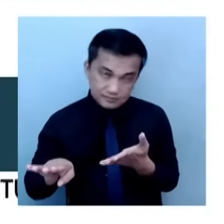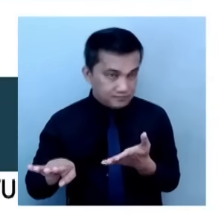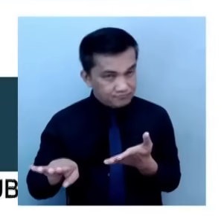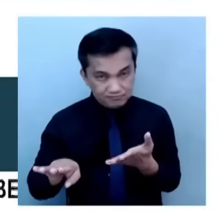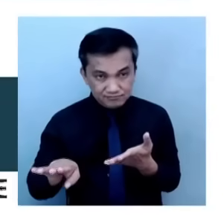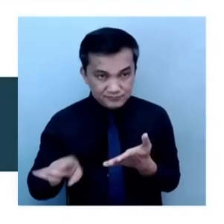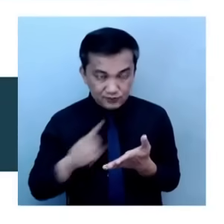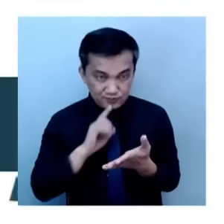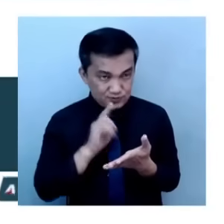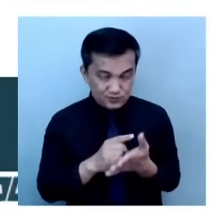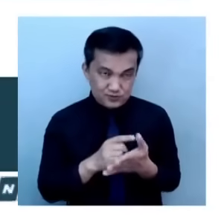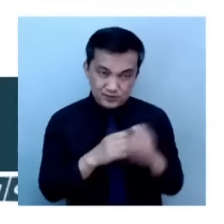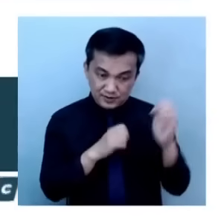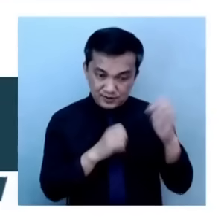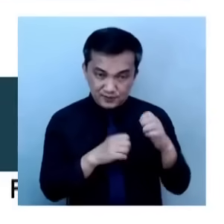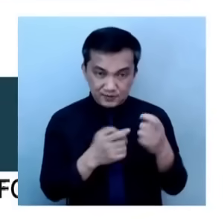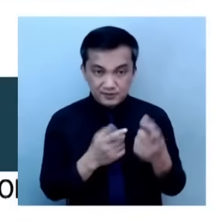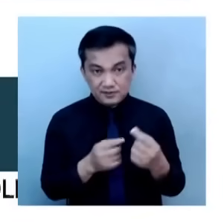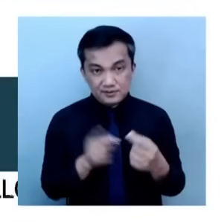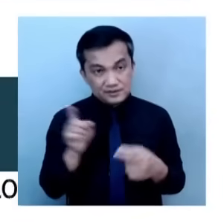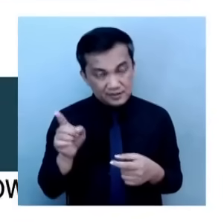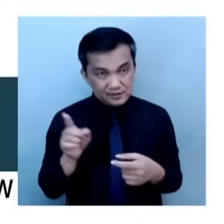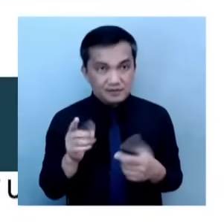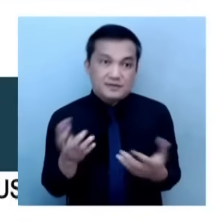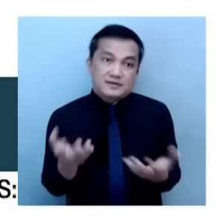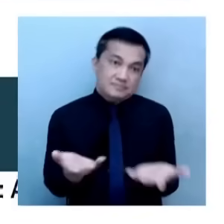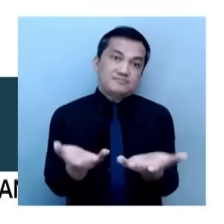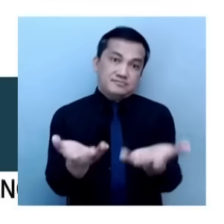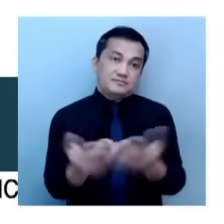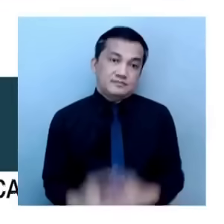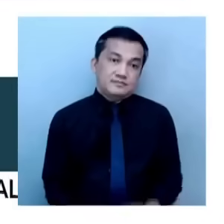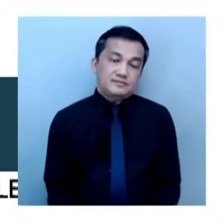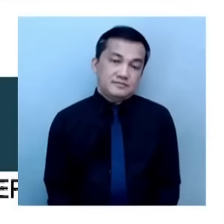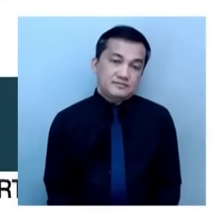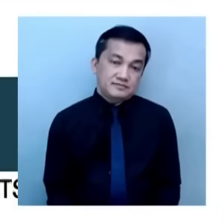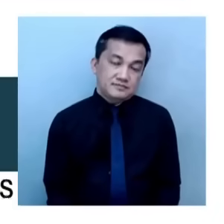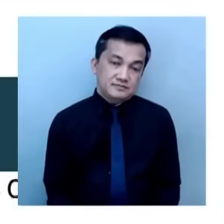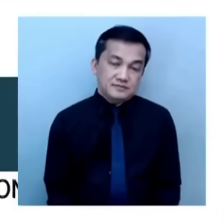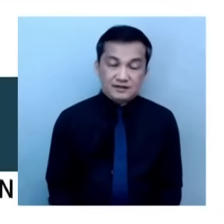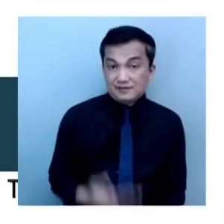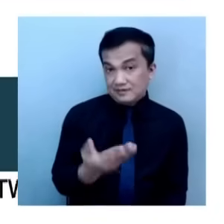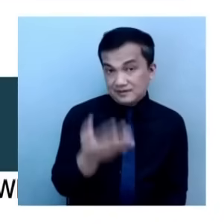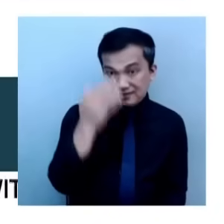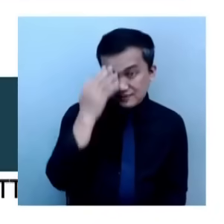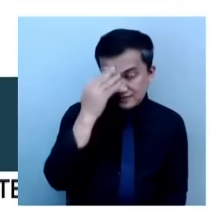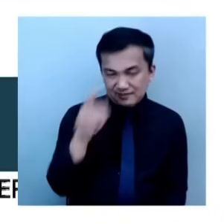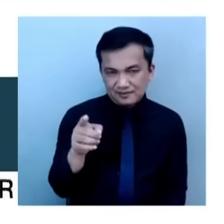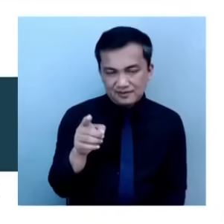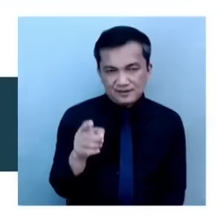can you actually expect them to do that, given that, you know, this benefits